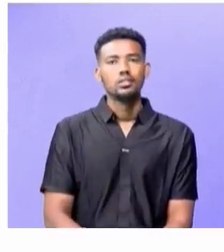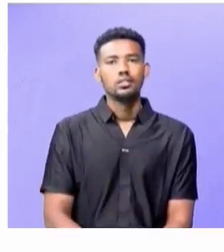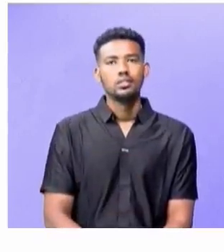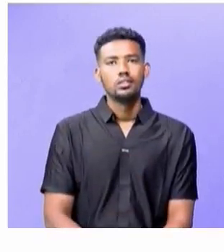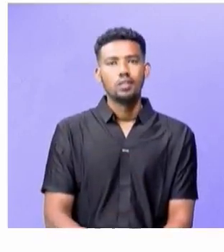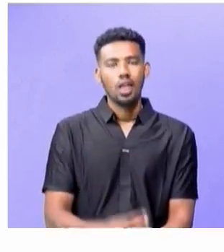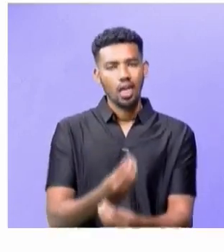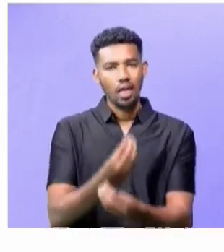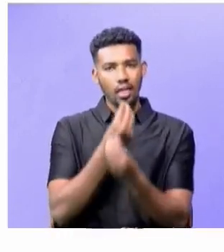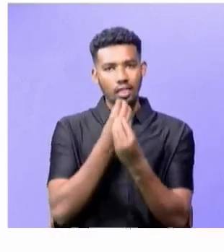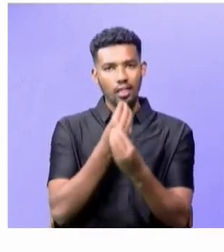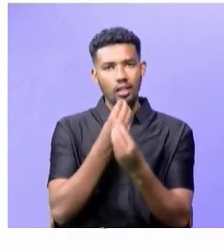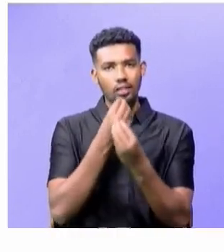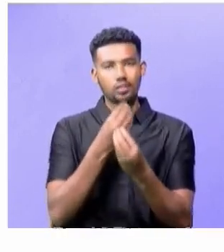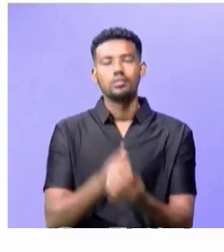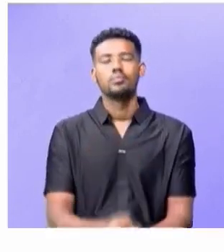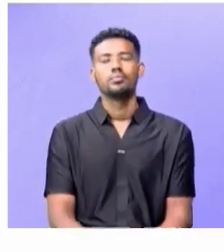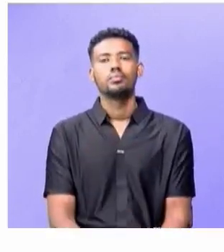eating